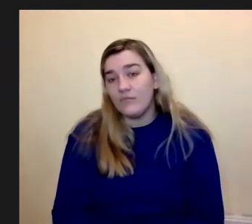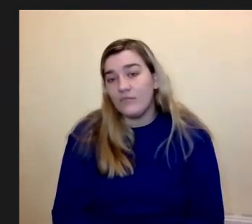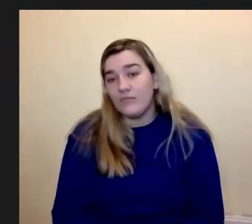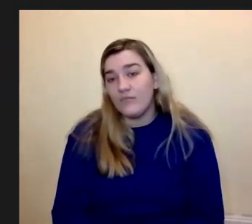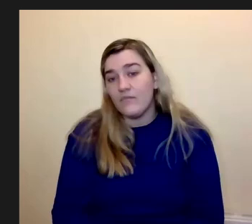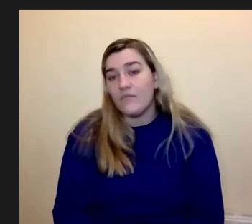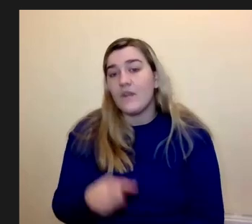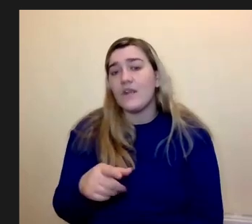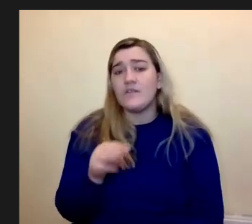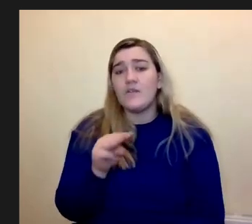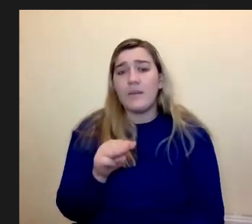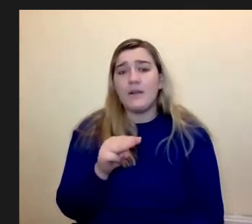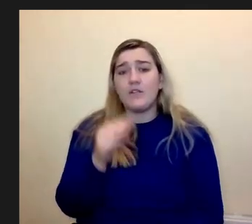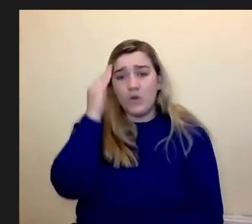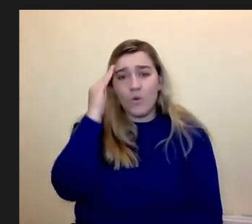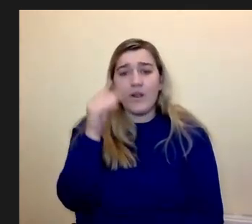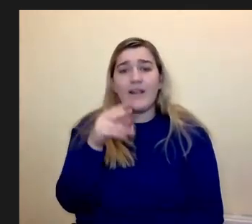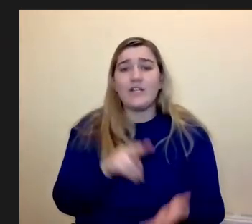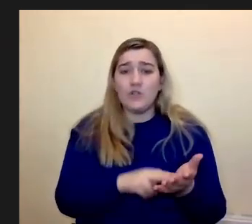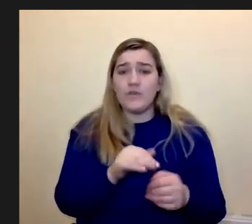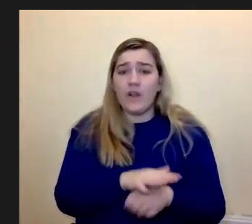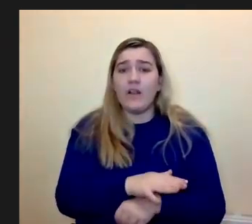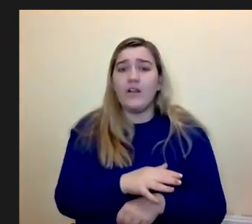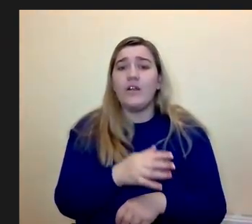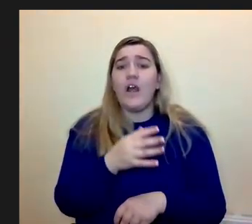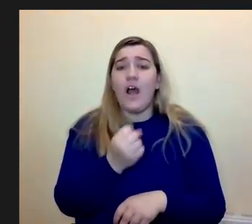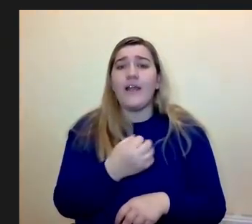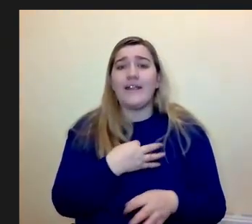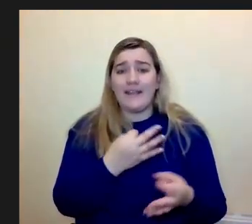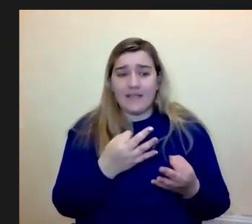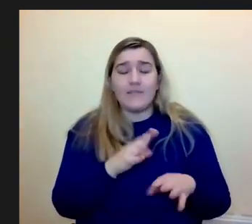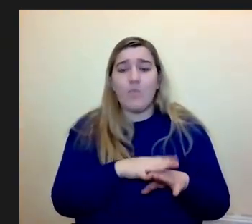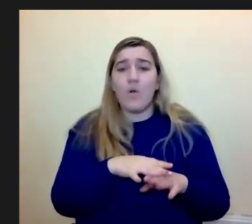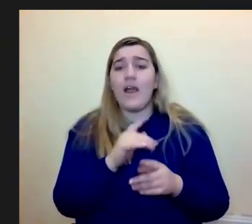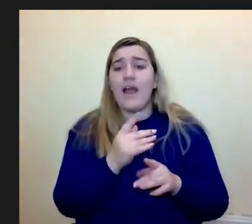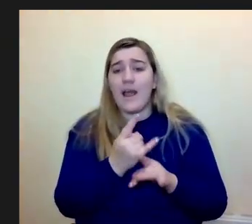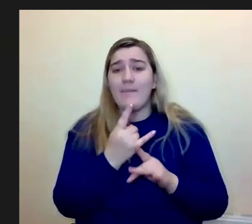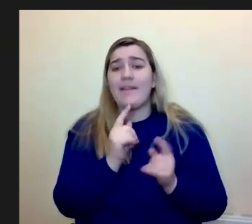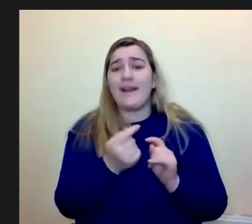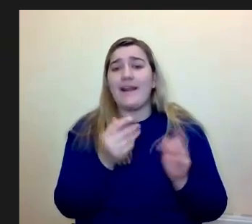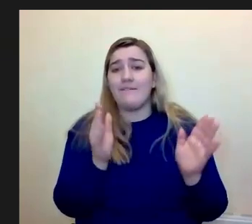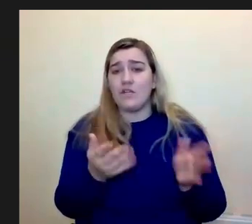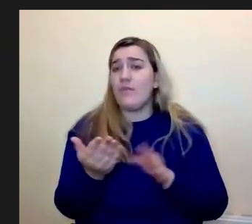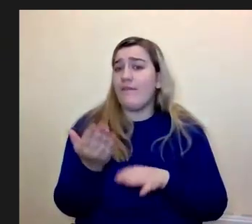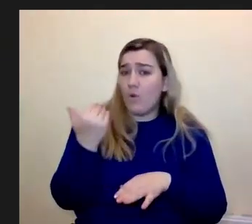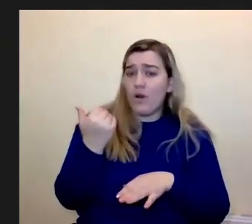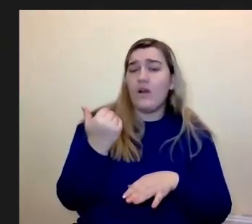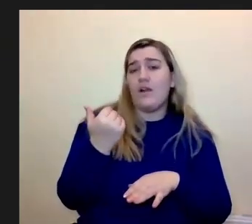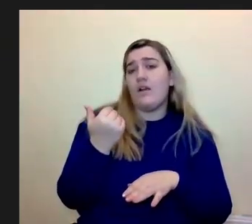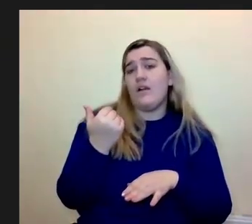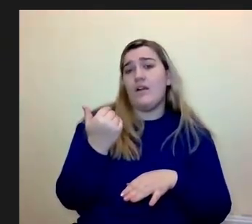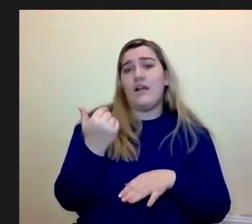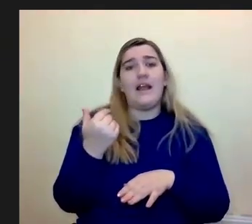is help out there. I can get more help than I used to, than a couple years